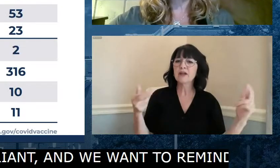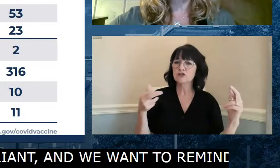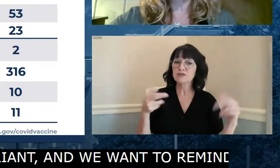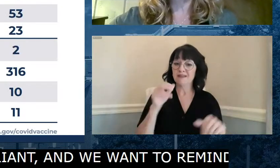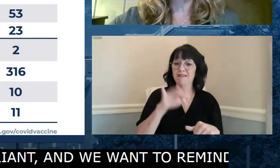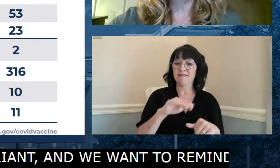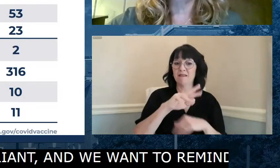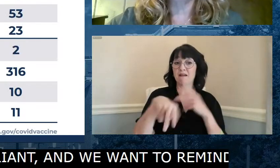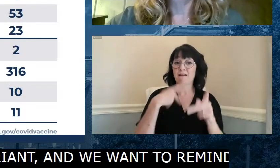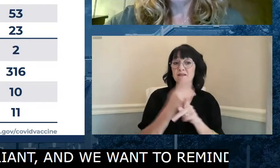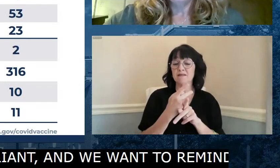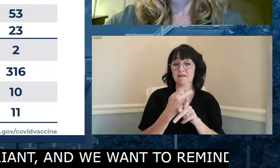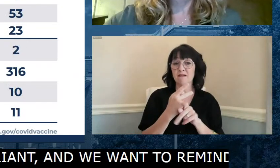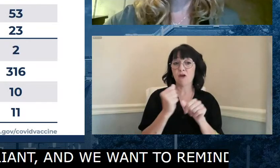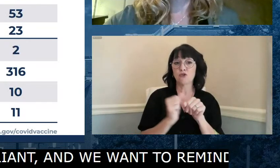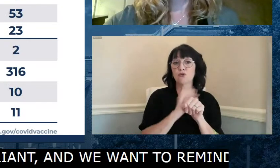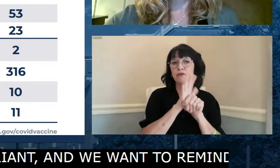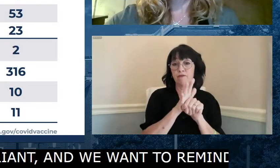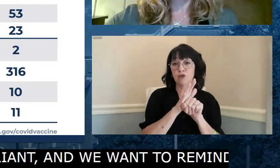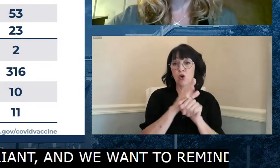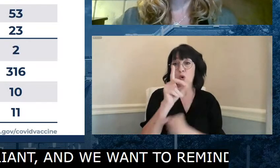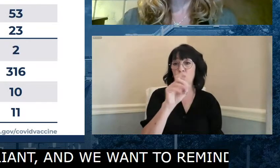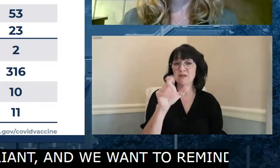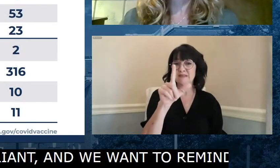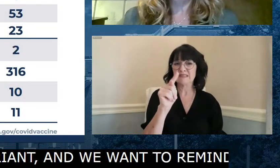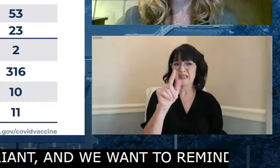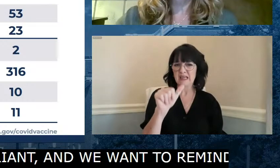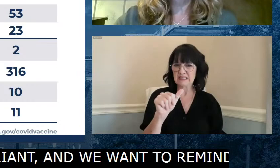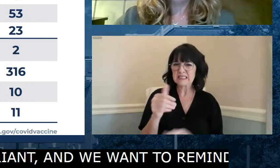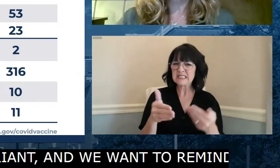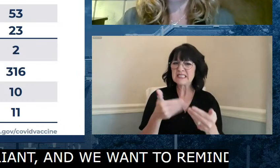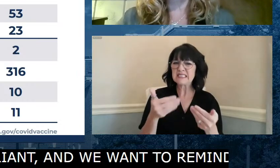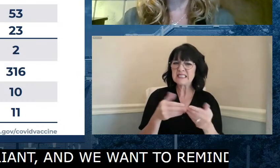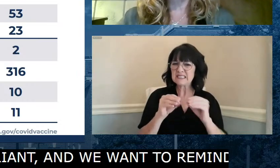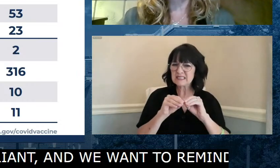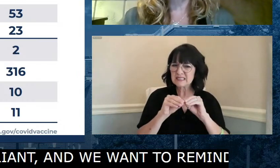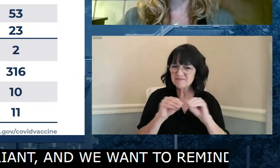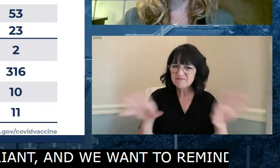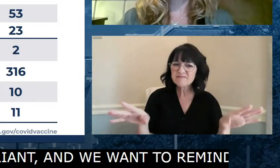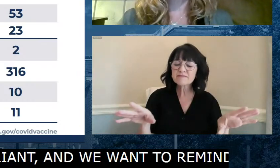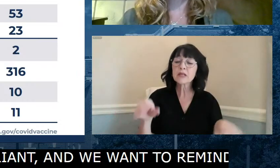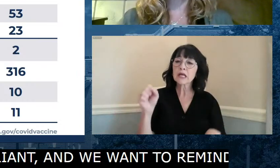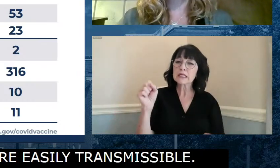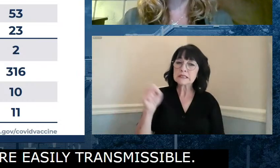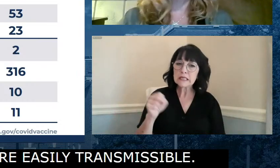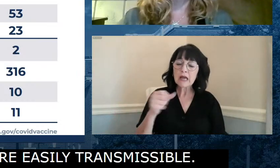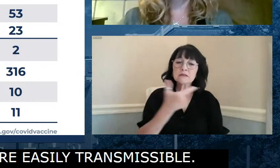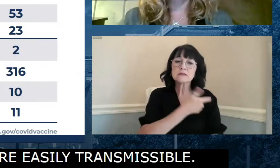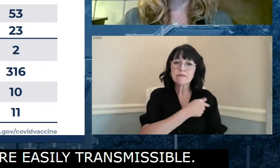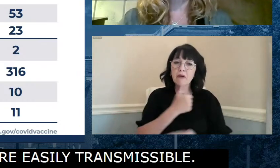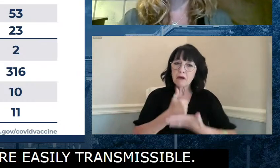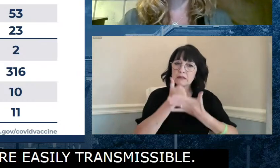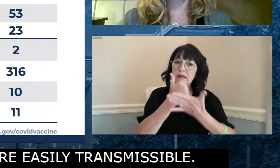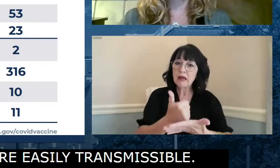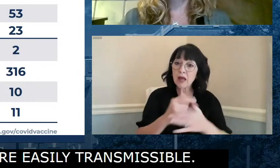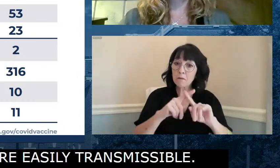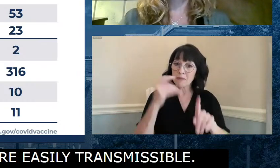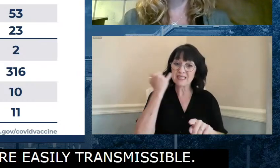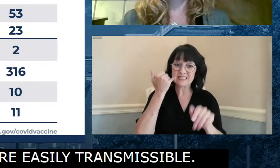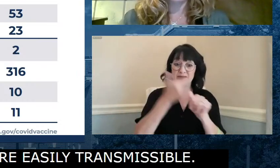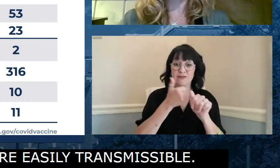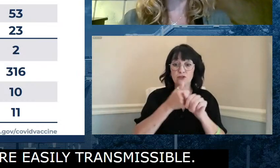easily transmissible. The vaccines are highly effective against this and the other variants we're seeing, but if you're not